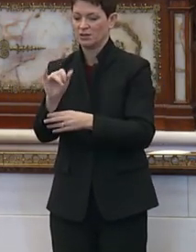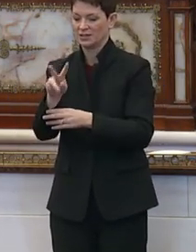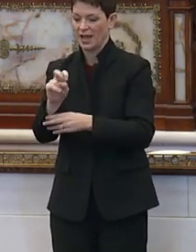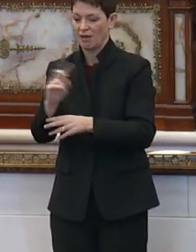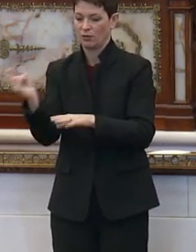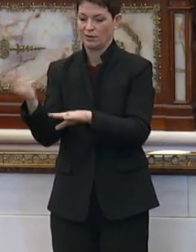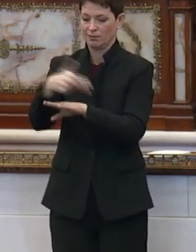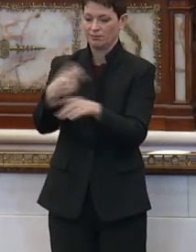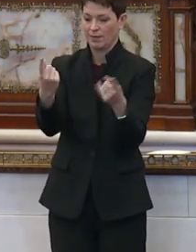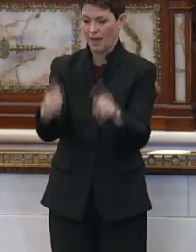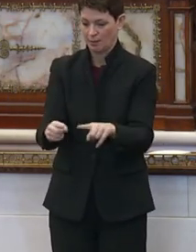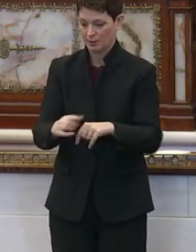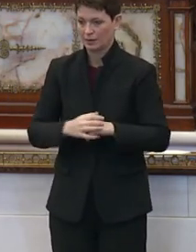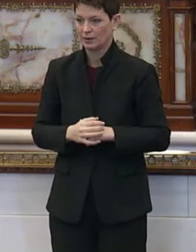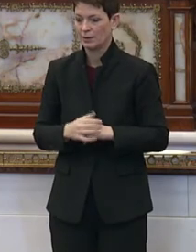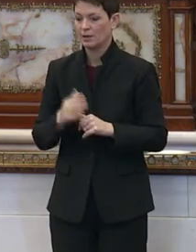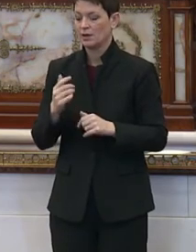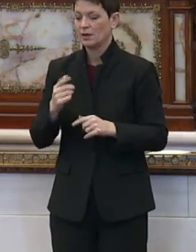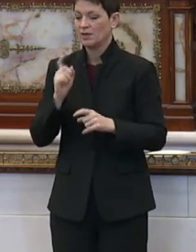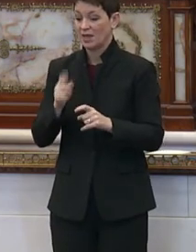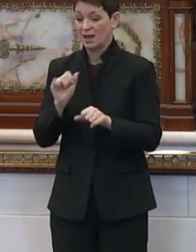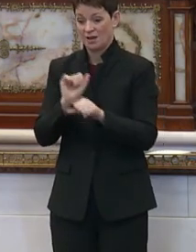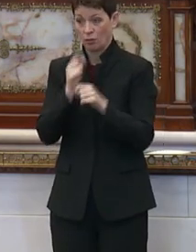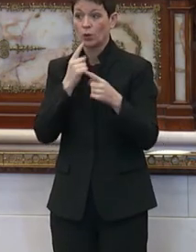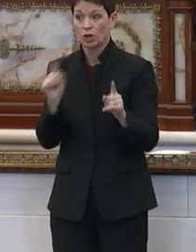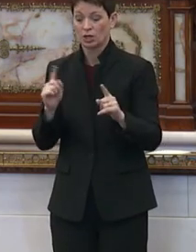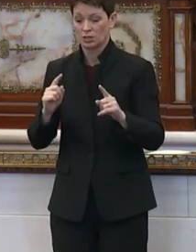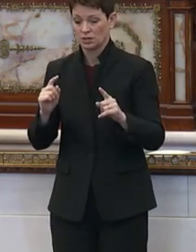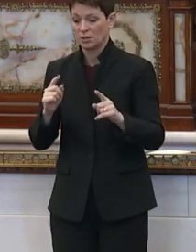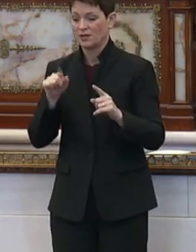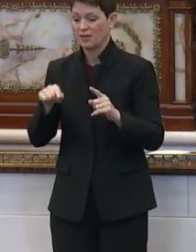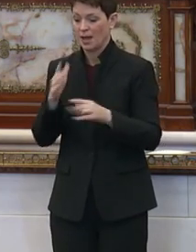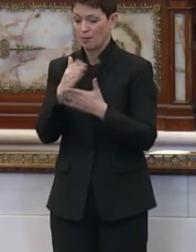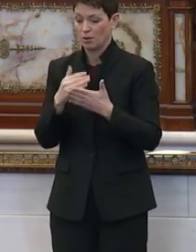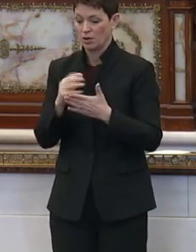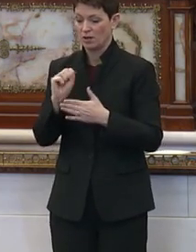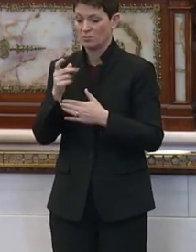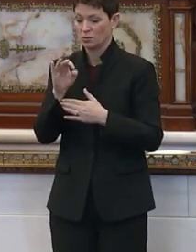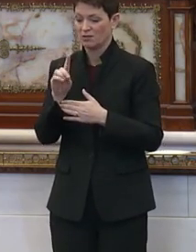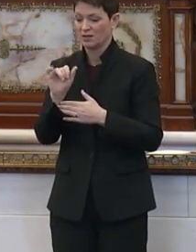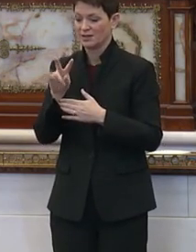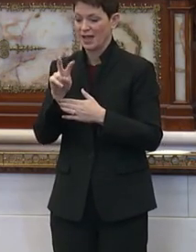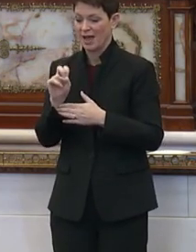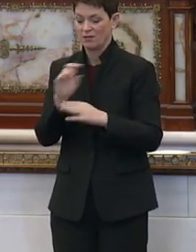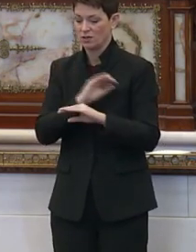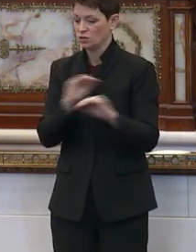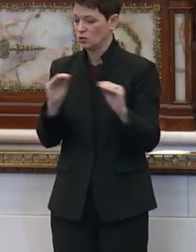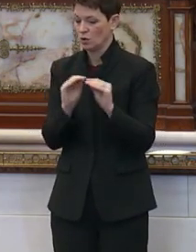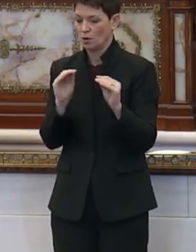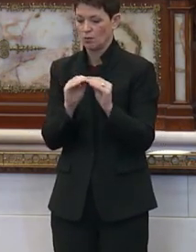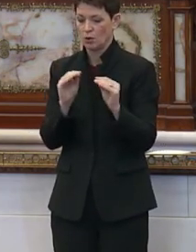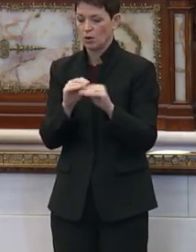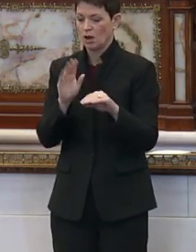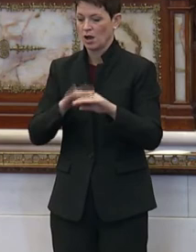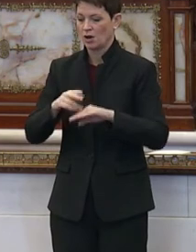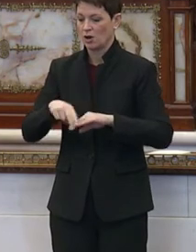incident happened. These treatments have worked so well that this section of Springfield Avenue is no longer on our high injury network,